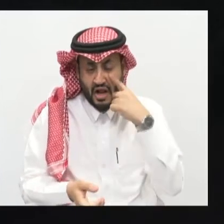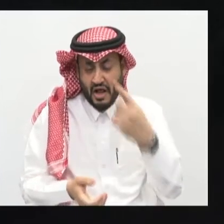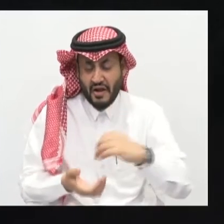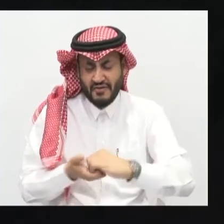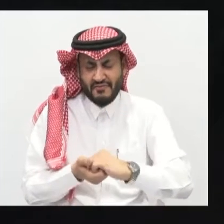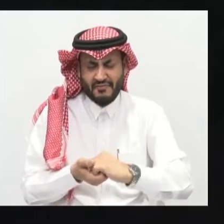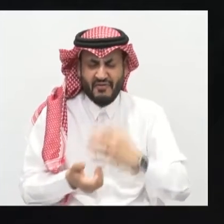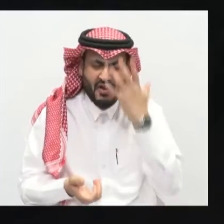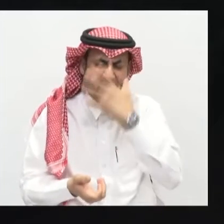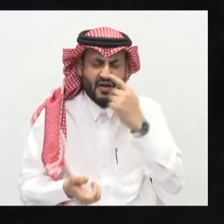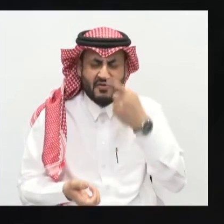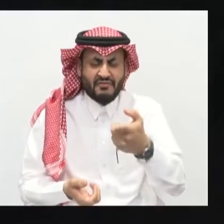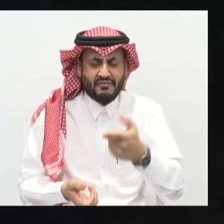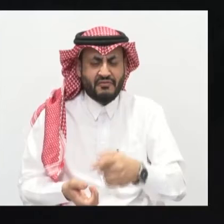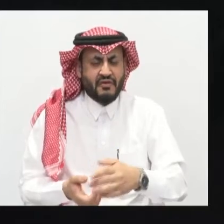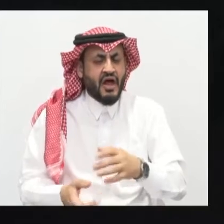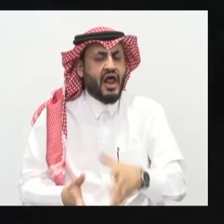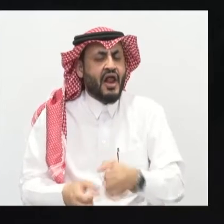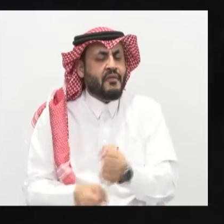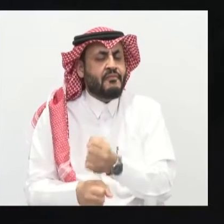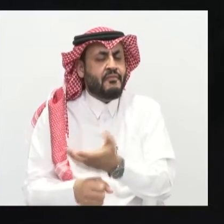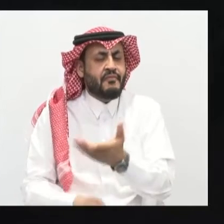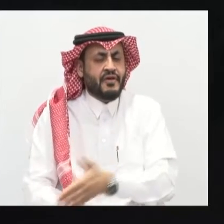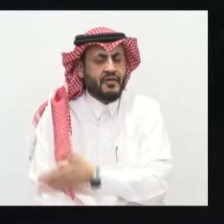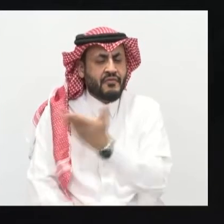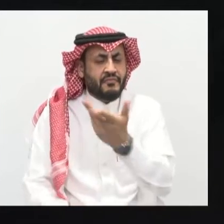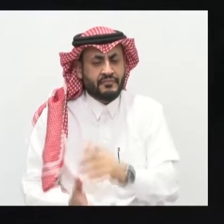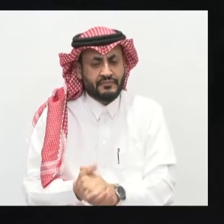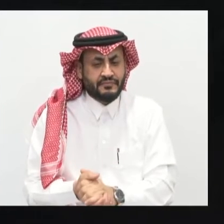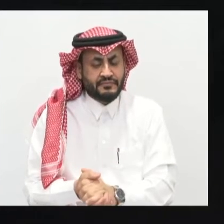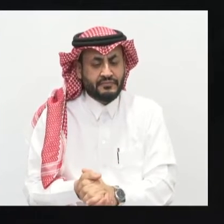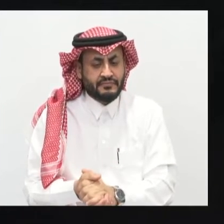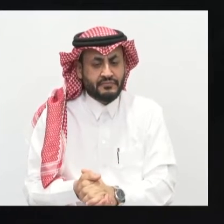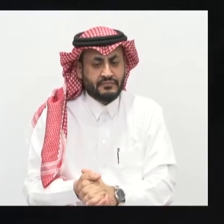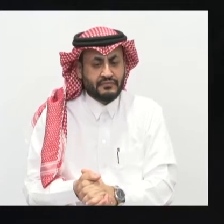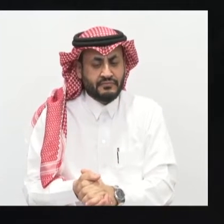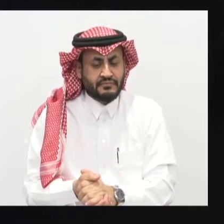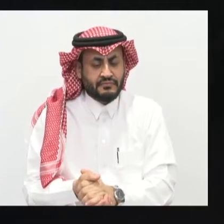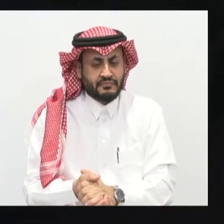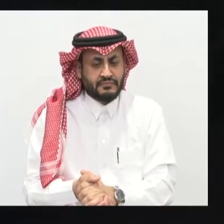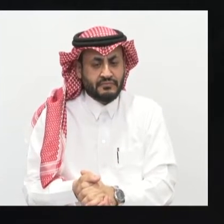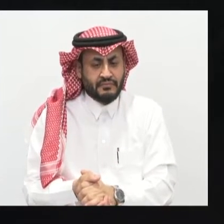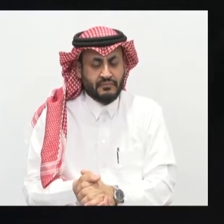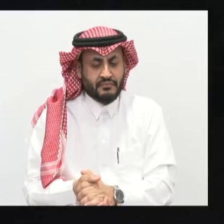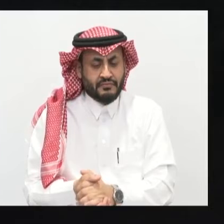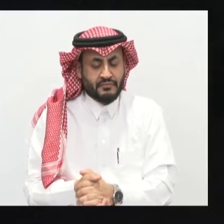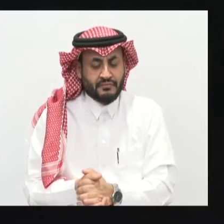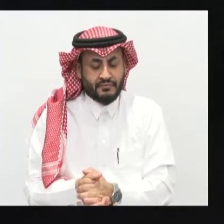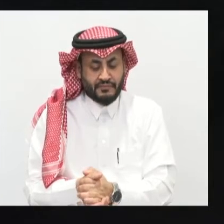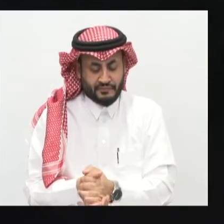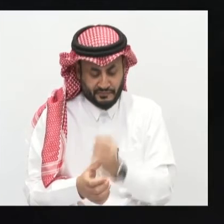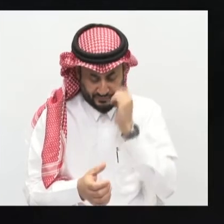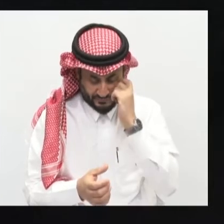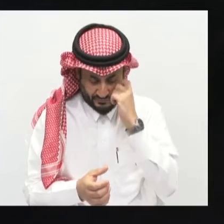not feeling well or sad. What can you do with this friend? Maybe you can say, it's okay, I'm here for you. But